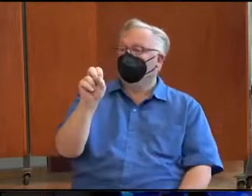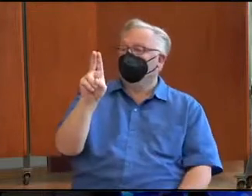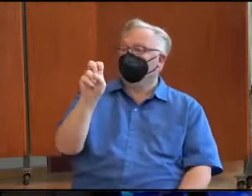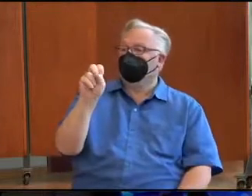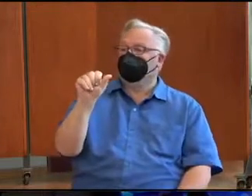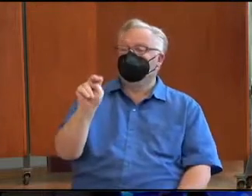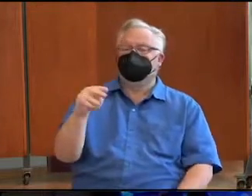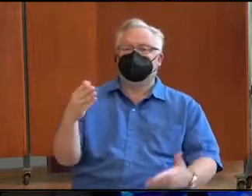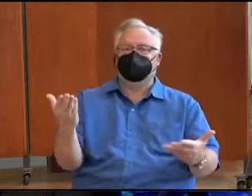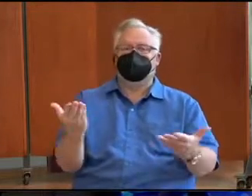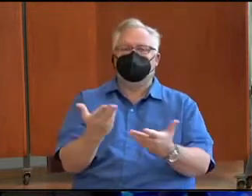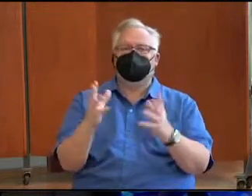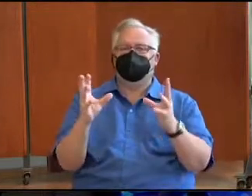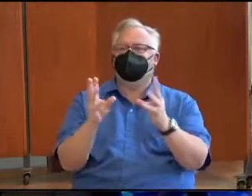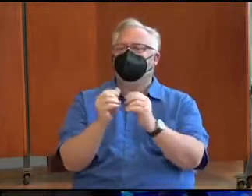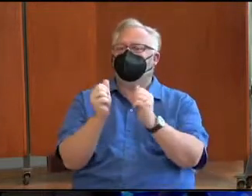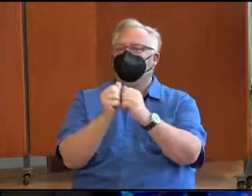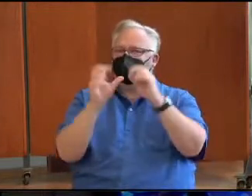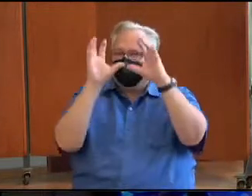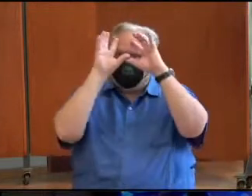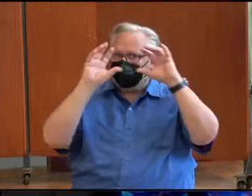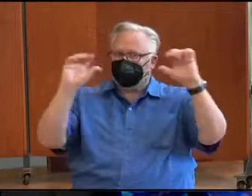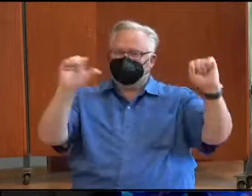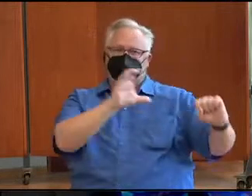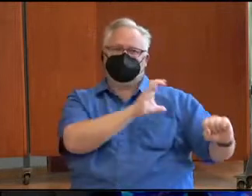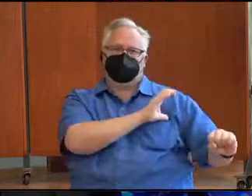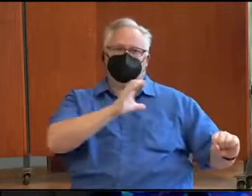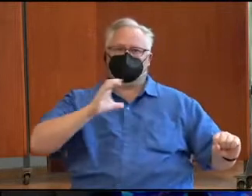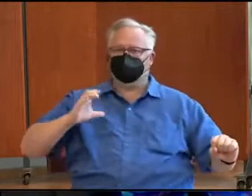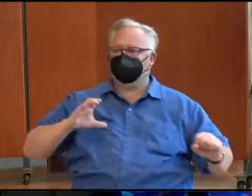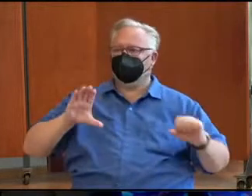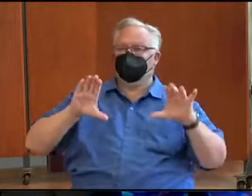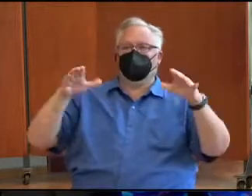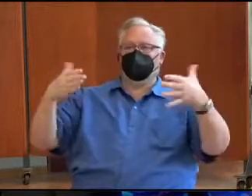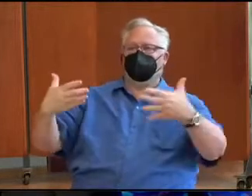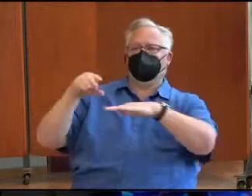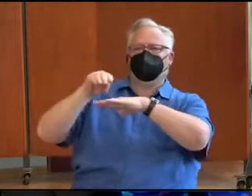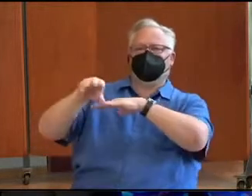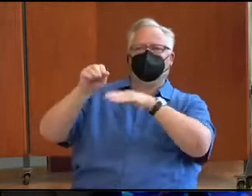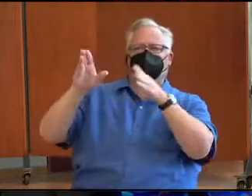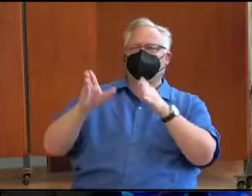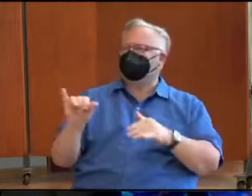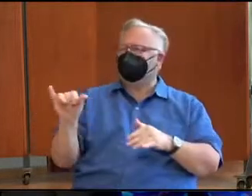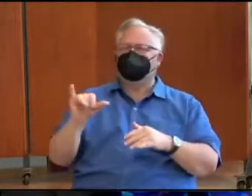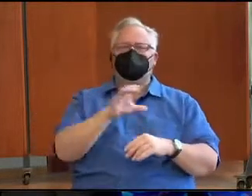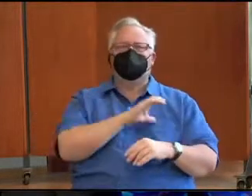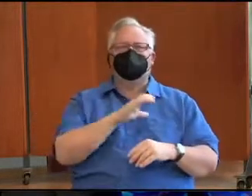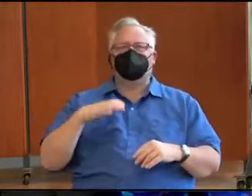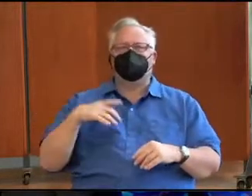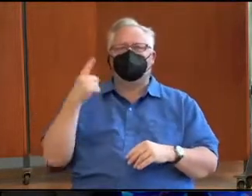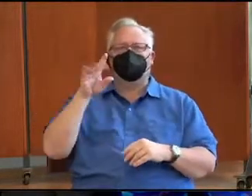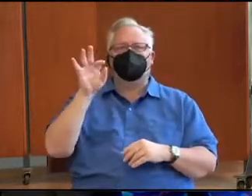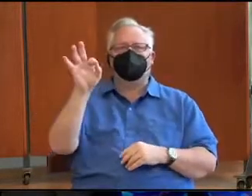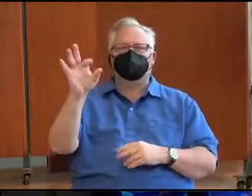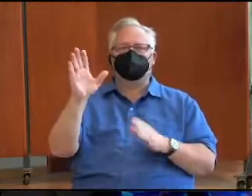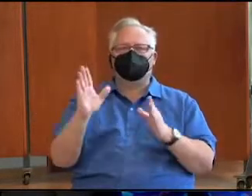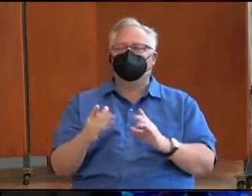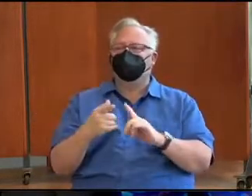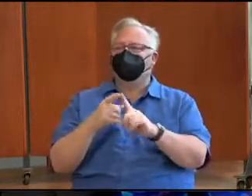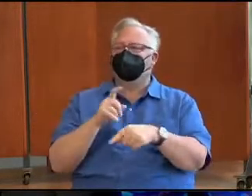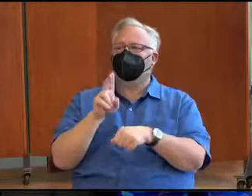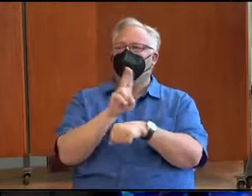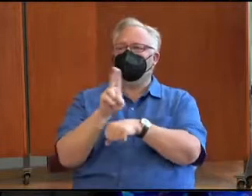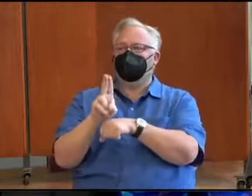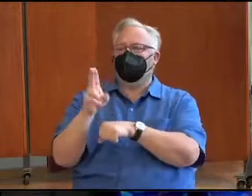weekend meeting with the President's Council, a group of advisors, kind of like a committee on ministry for the UUA